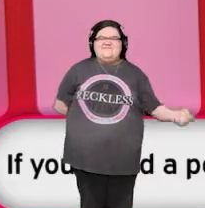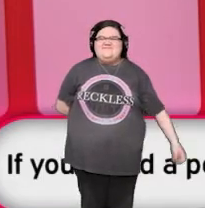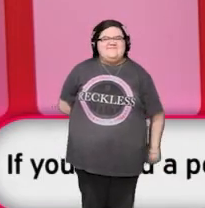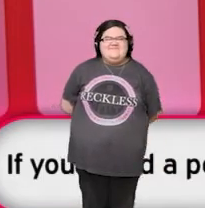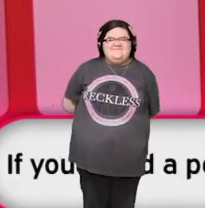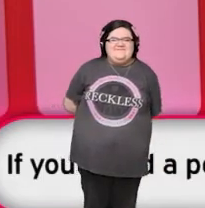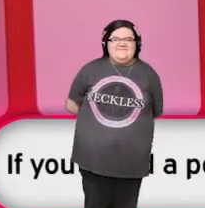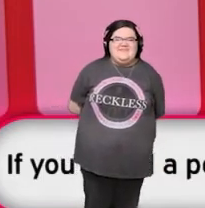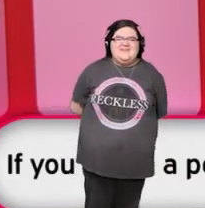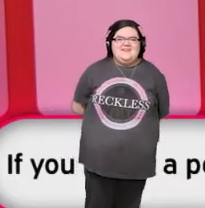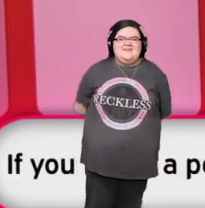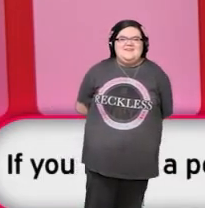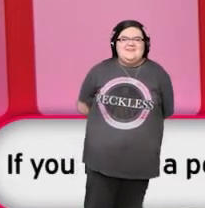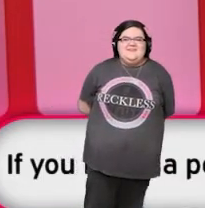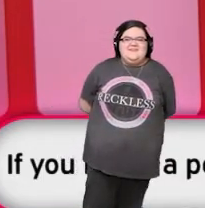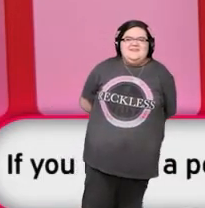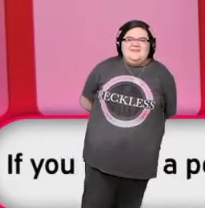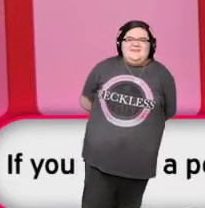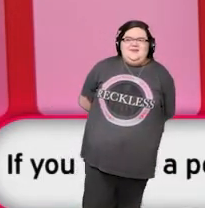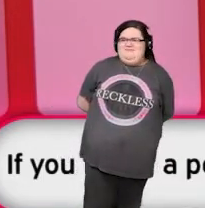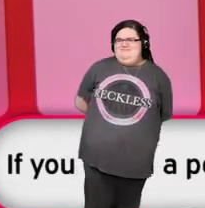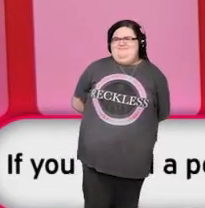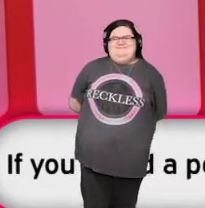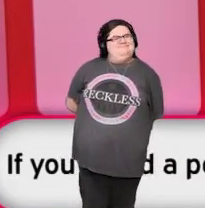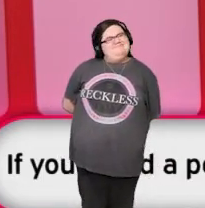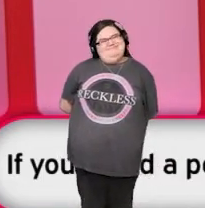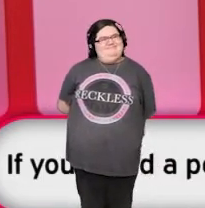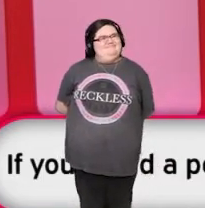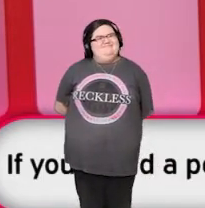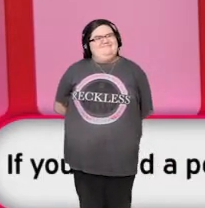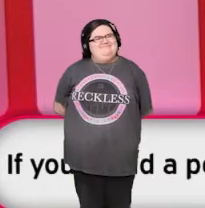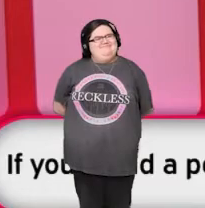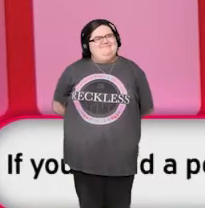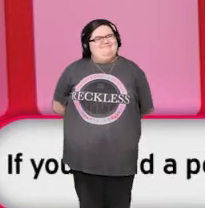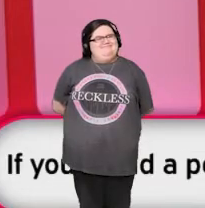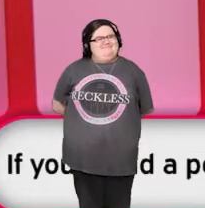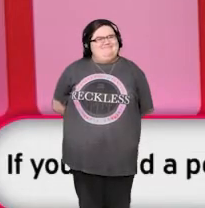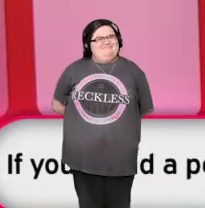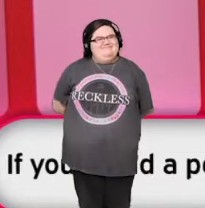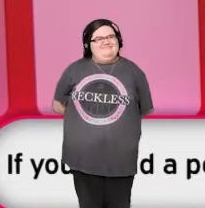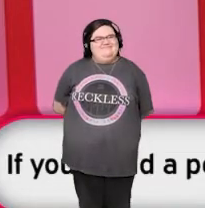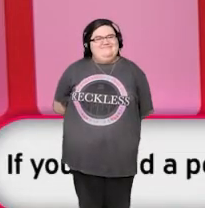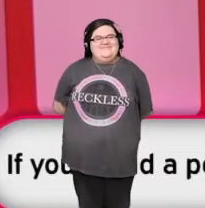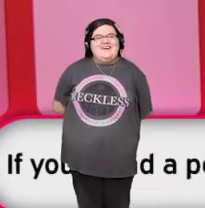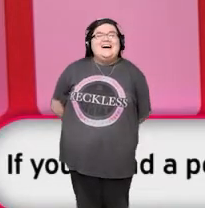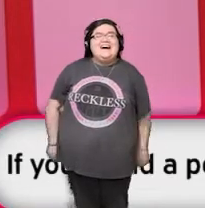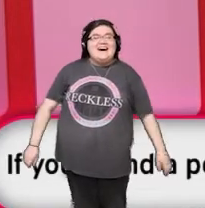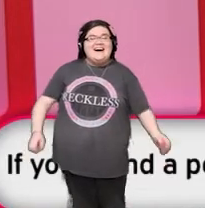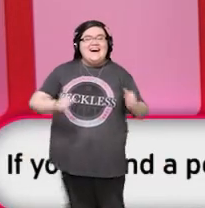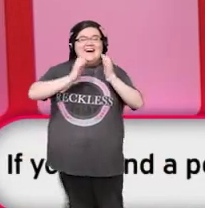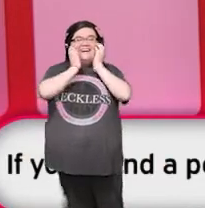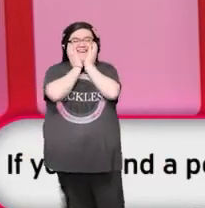I'd watch it and I'd tell you because I'm interested to see how you beat. That would be quite interesting. I'd watch it and I wouldn't tell you.